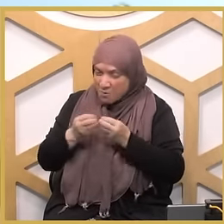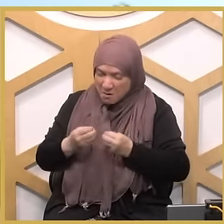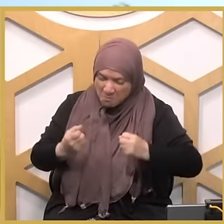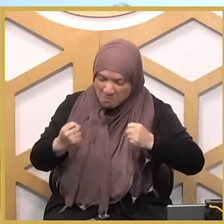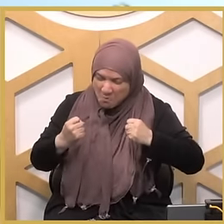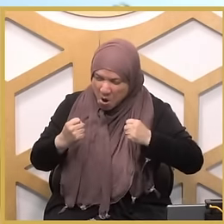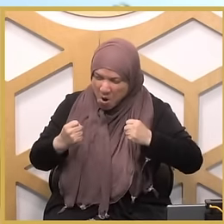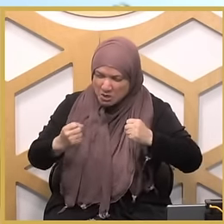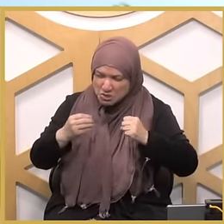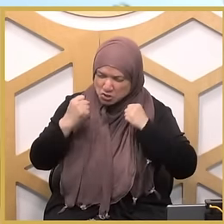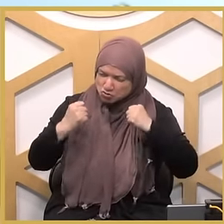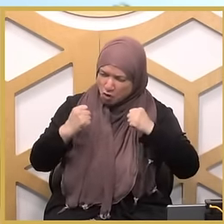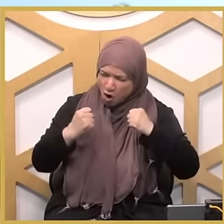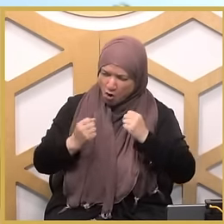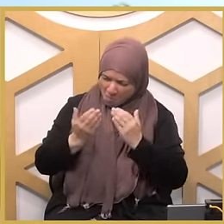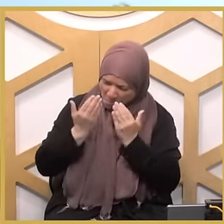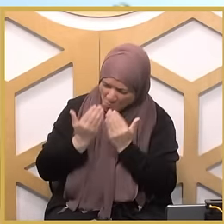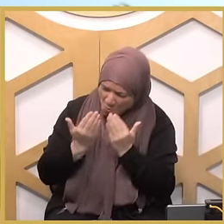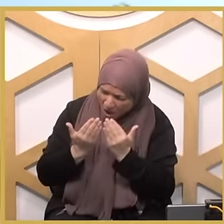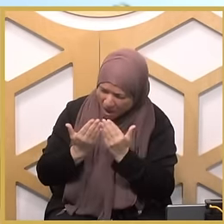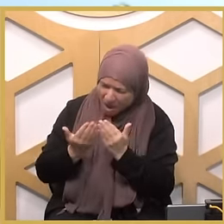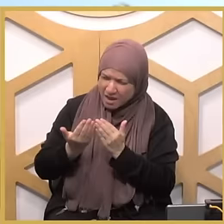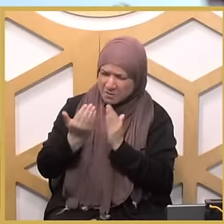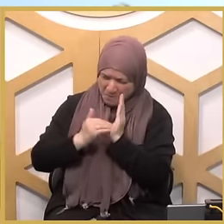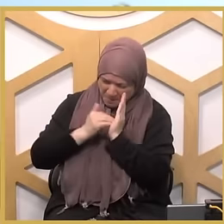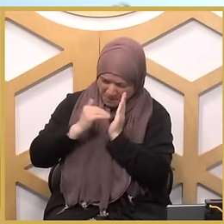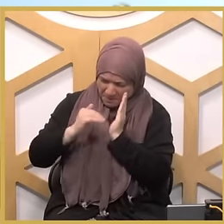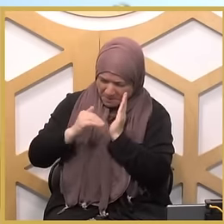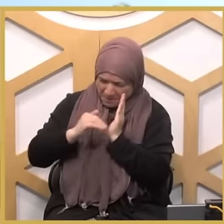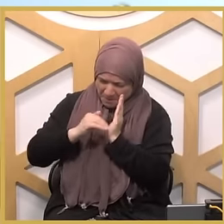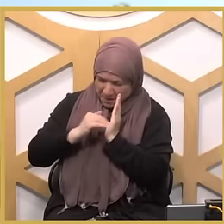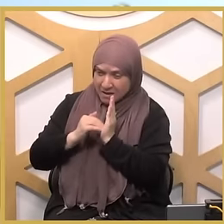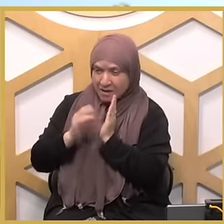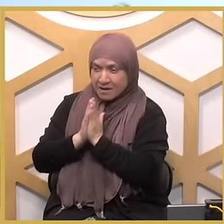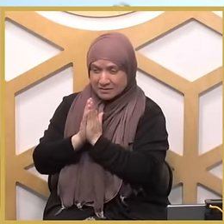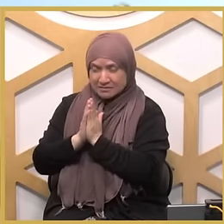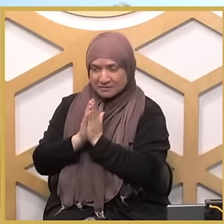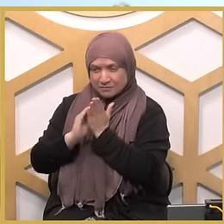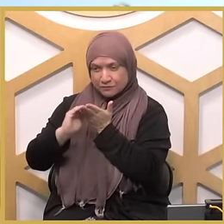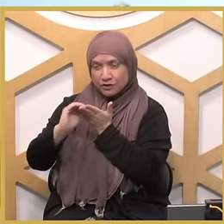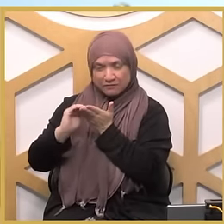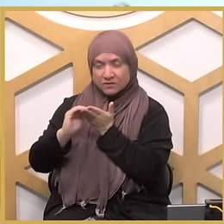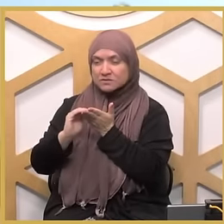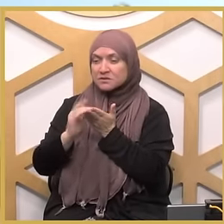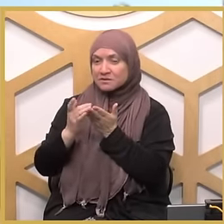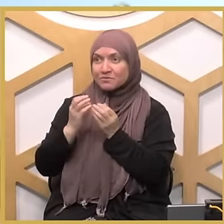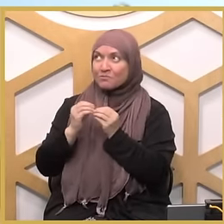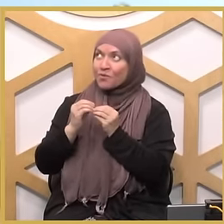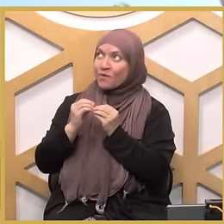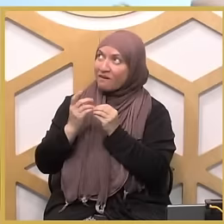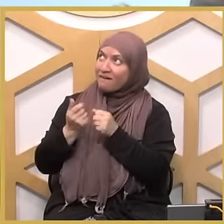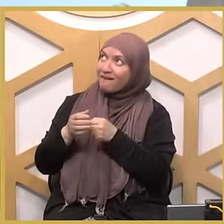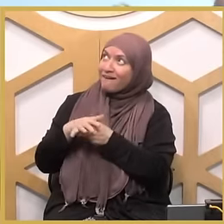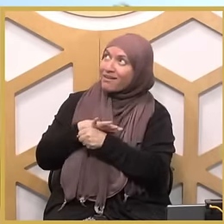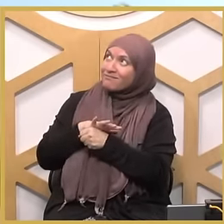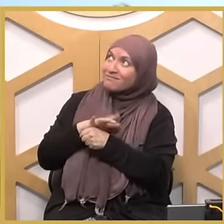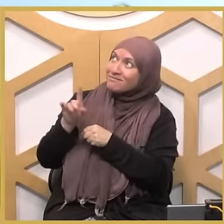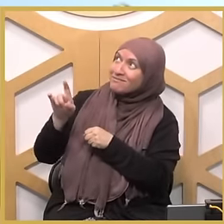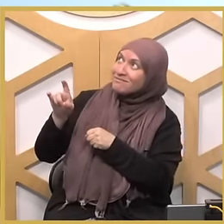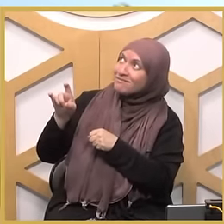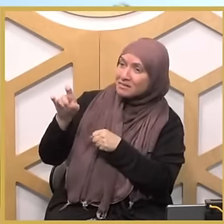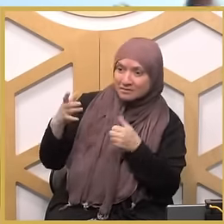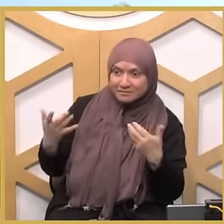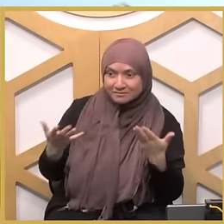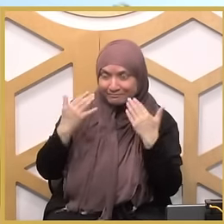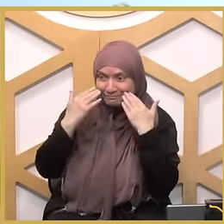at the end of the night because you feel deficient. Whereas he says, for some people, it's waking up to say istighfar, to seek forgiveness, because they have sinned and